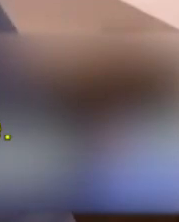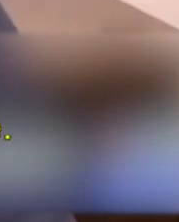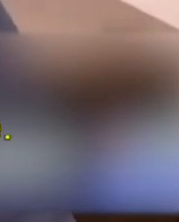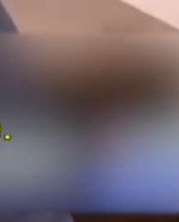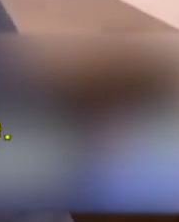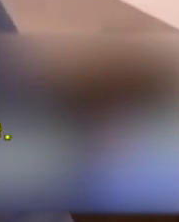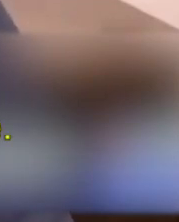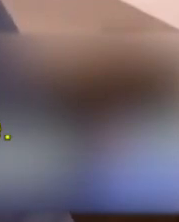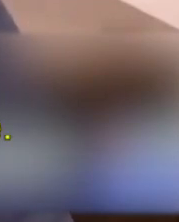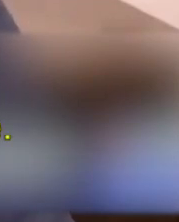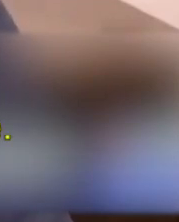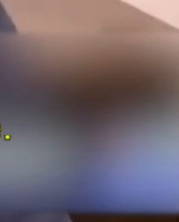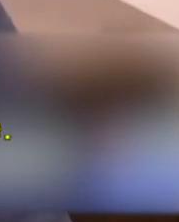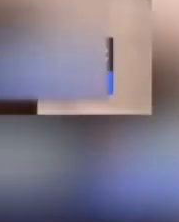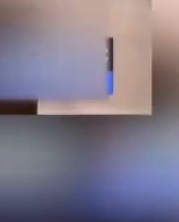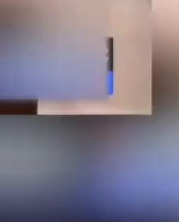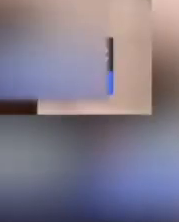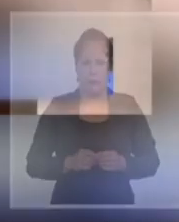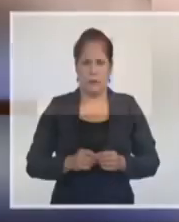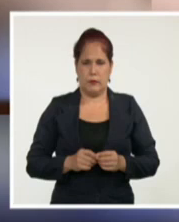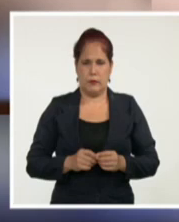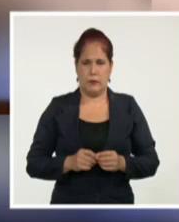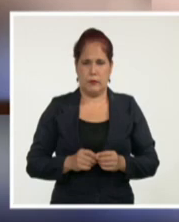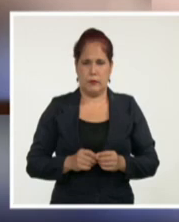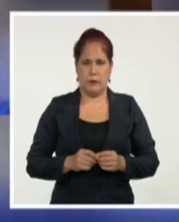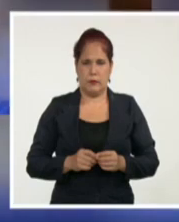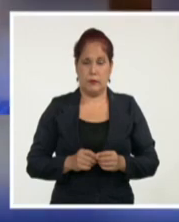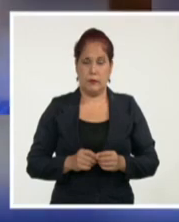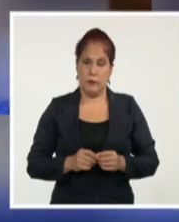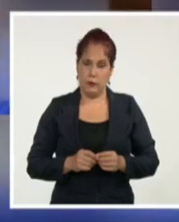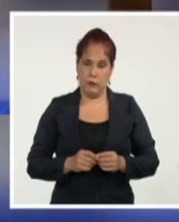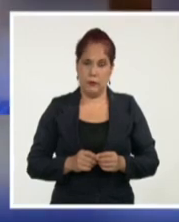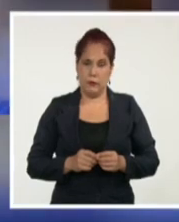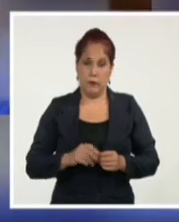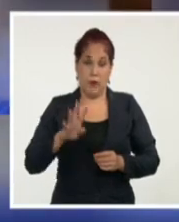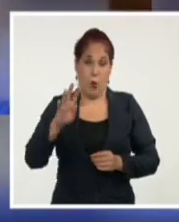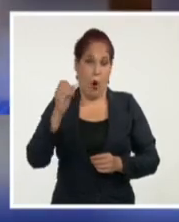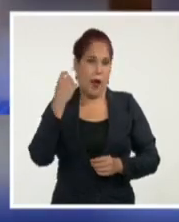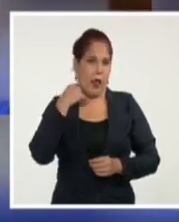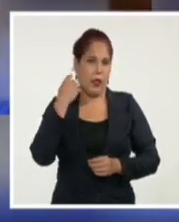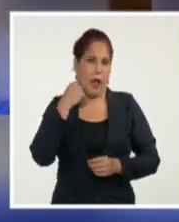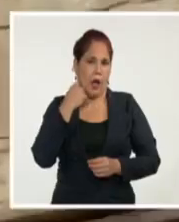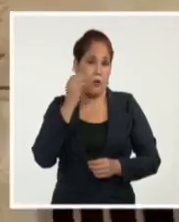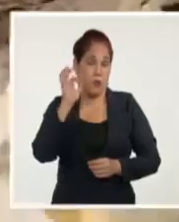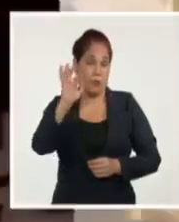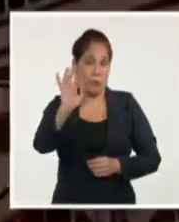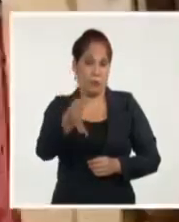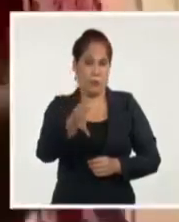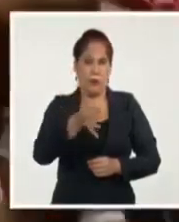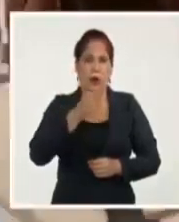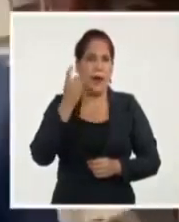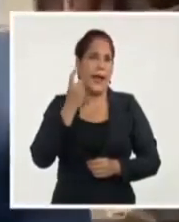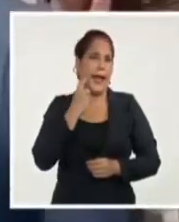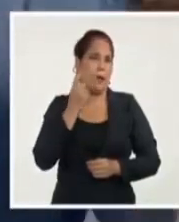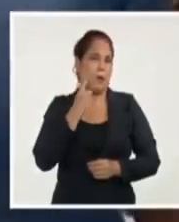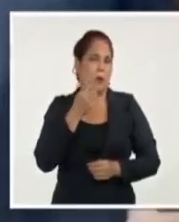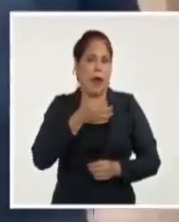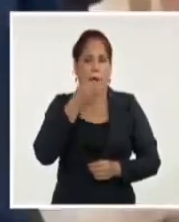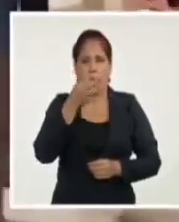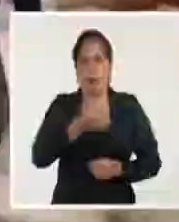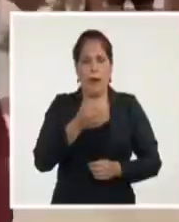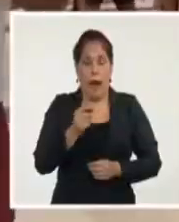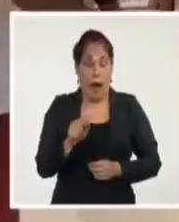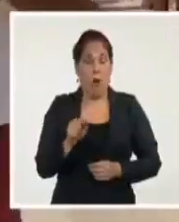It has nothing to do with the U.S. embargo. Suárez tiene más de 40 años, pero en sus palabras parece indicar que